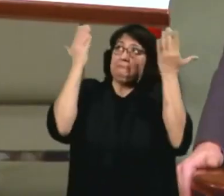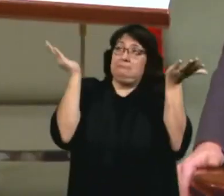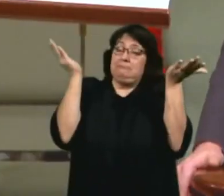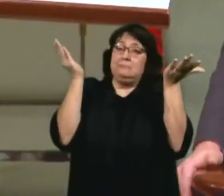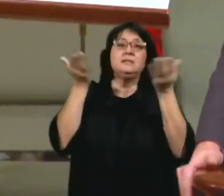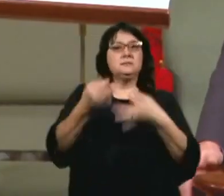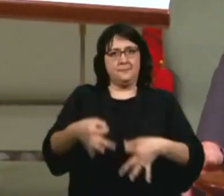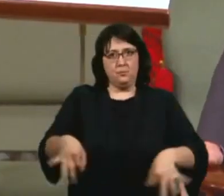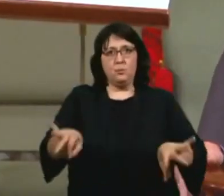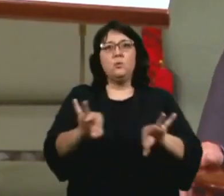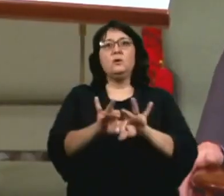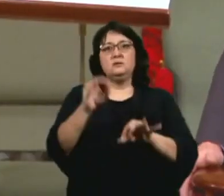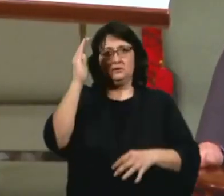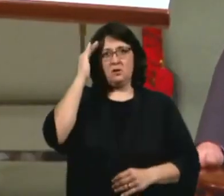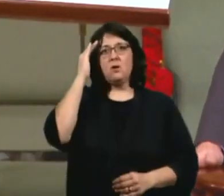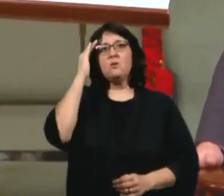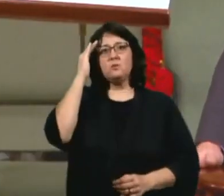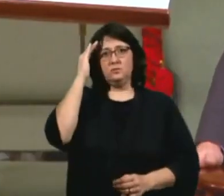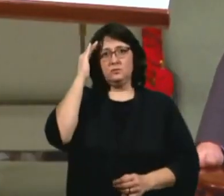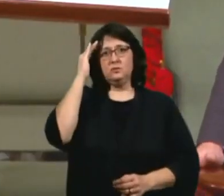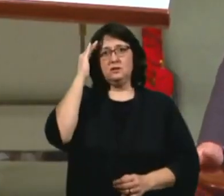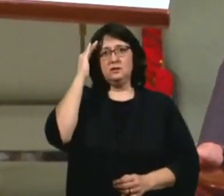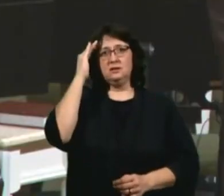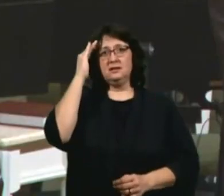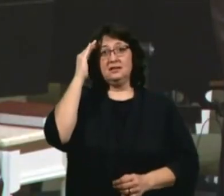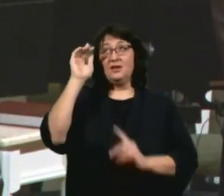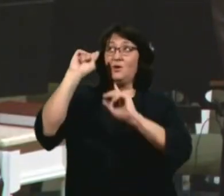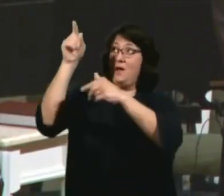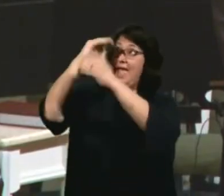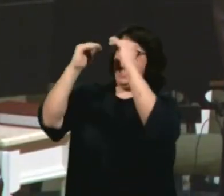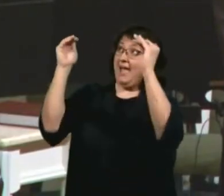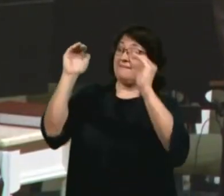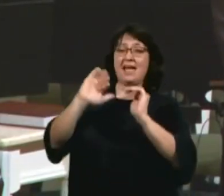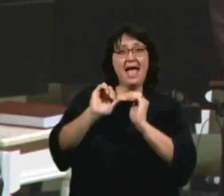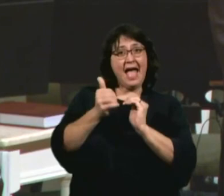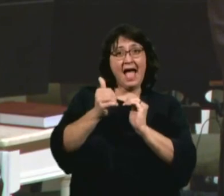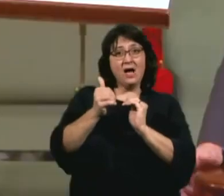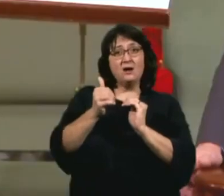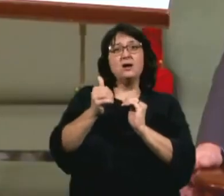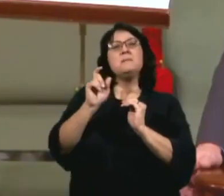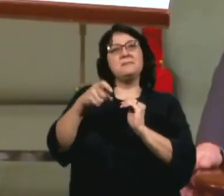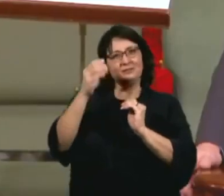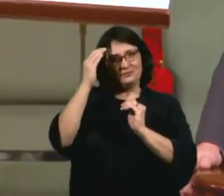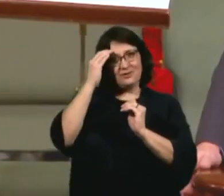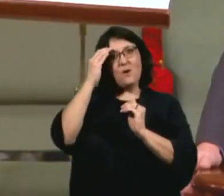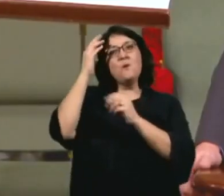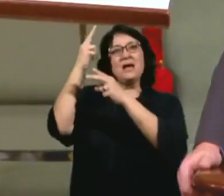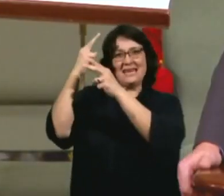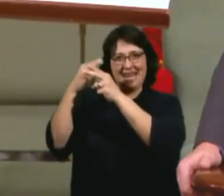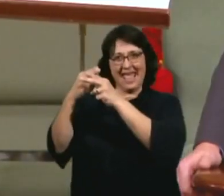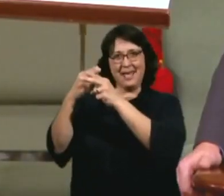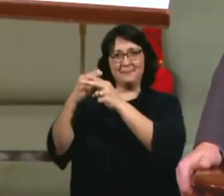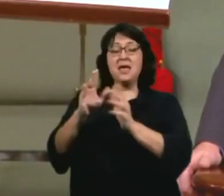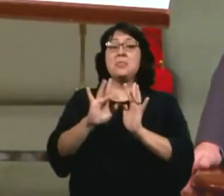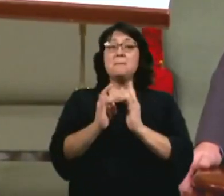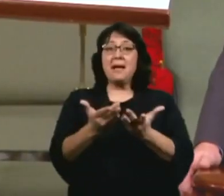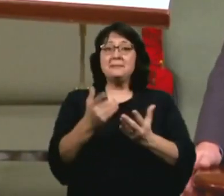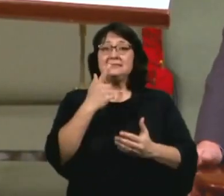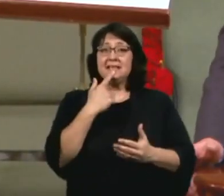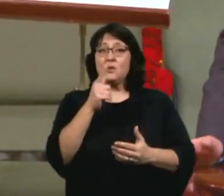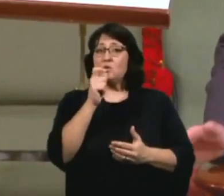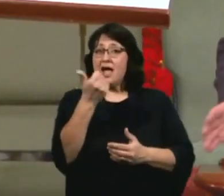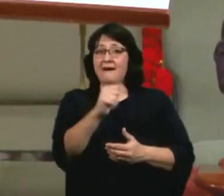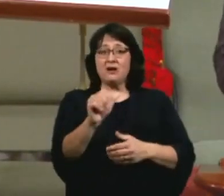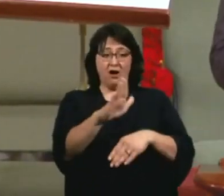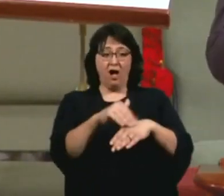so important to know. And to go to heaven, you must know a name. The Bible says, whosoever shall